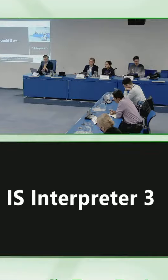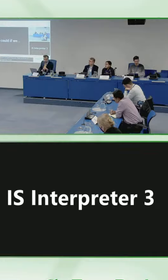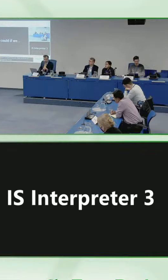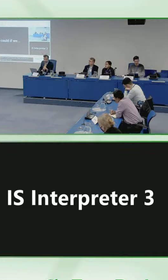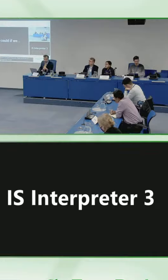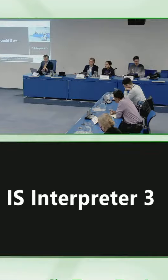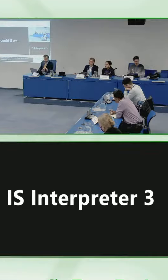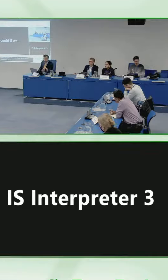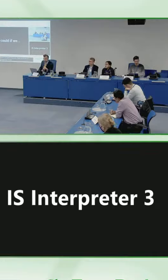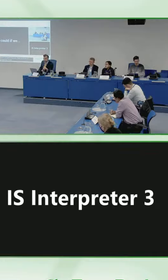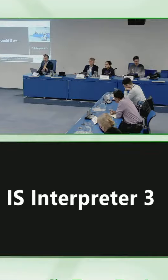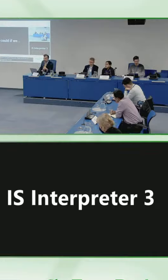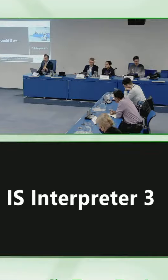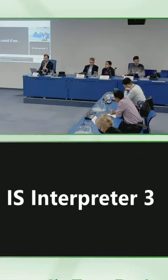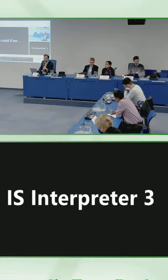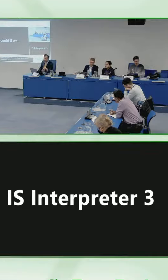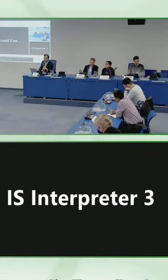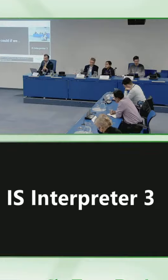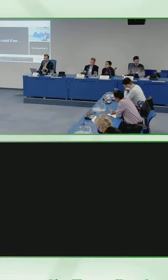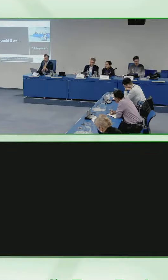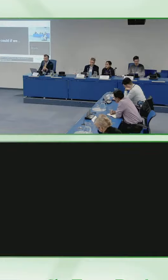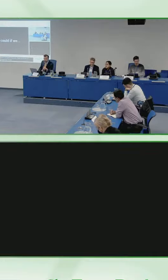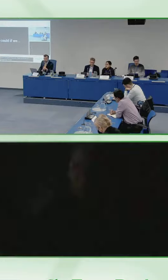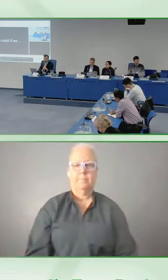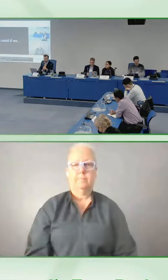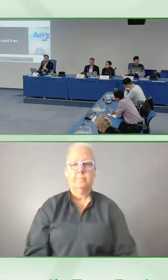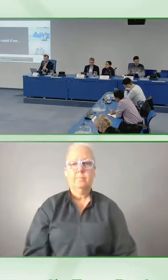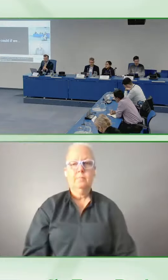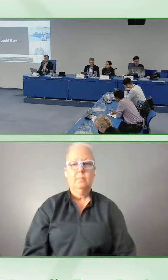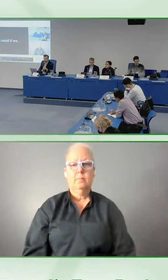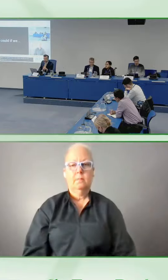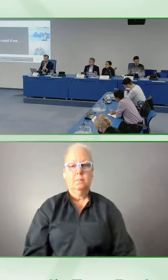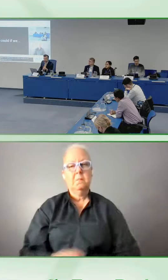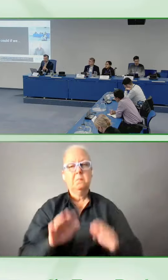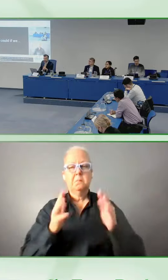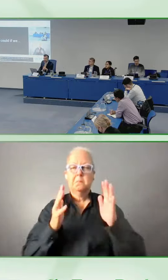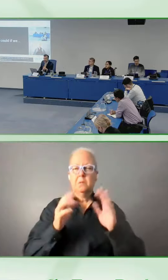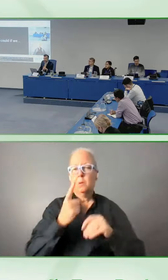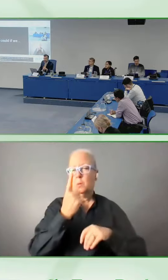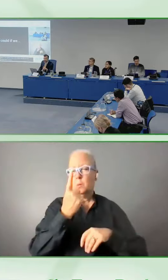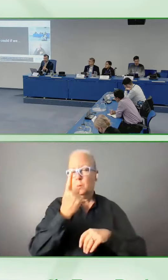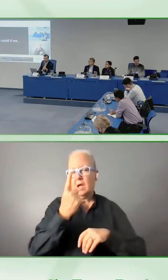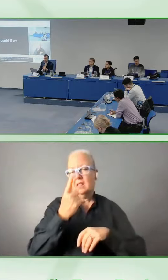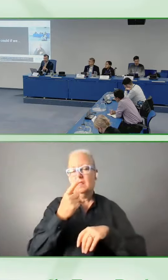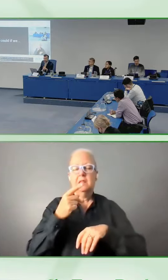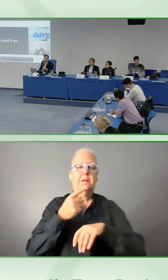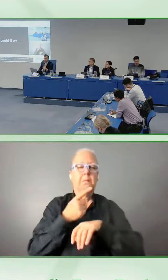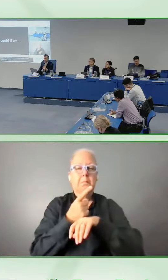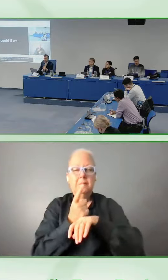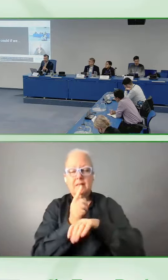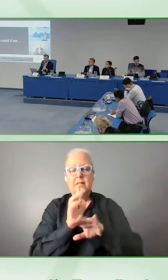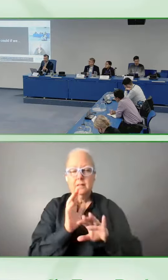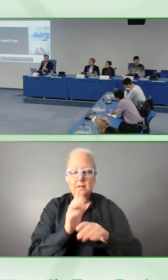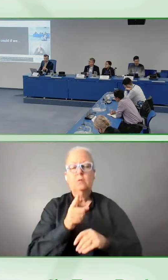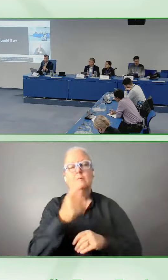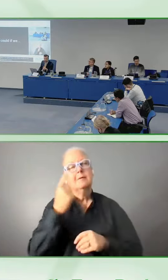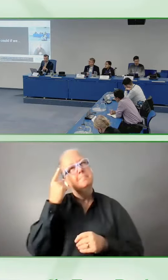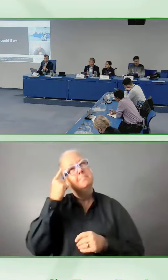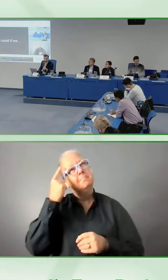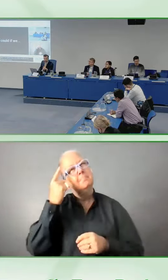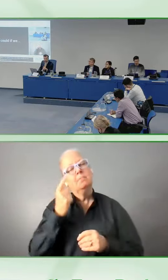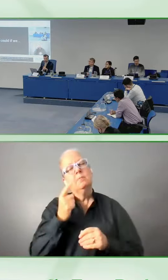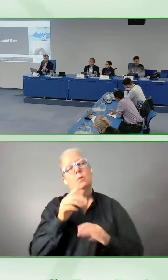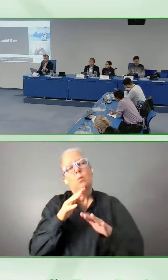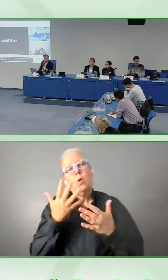You got about 1 minute left for each of the impossible reasons to come up with a solution.